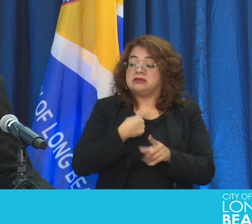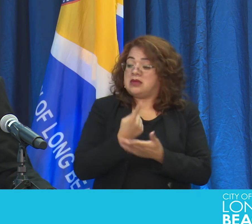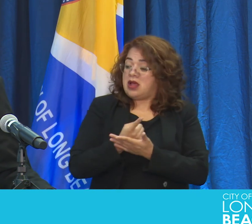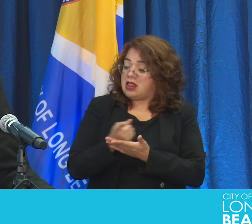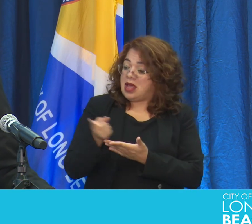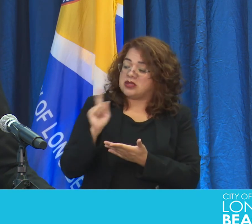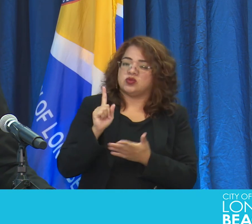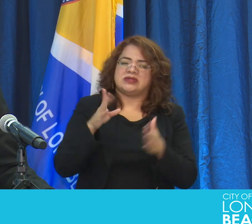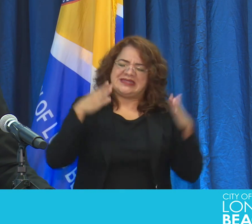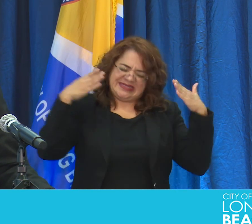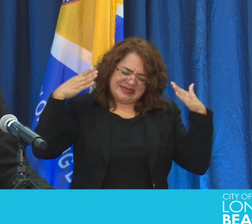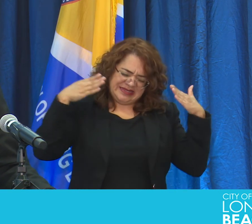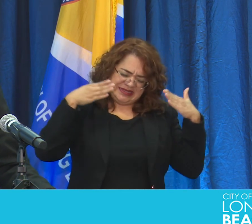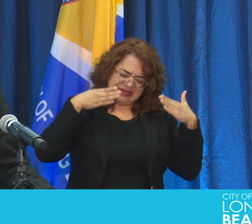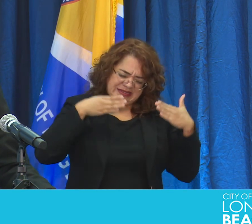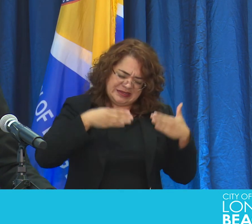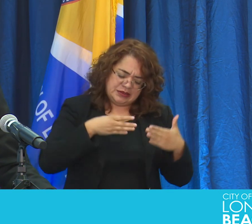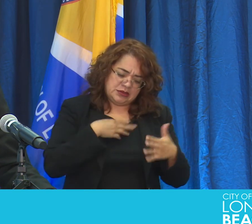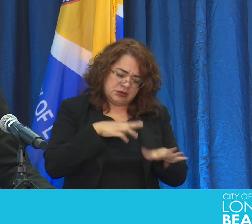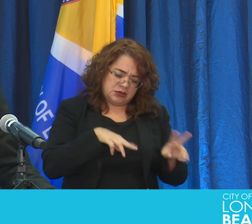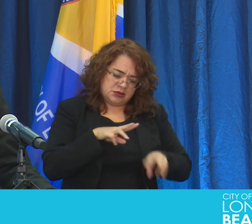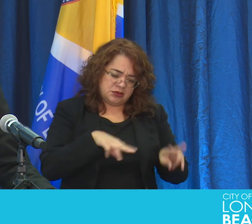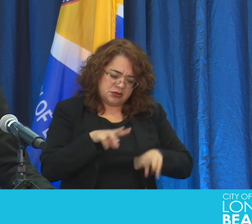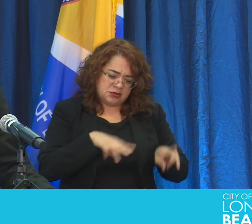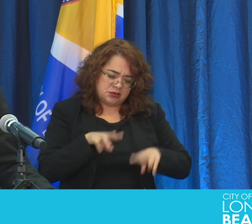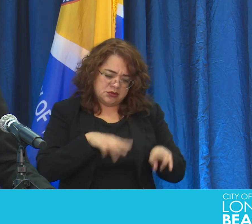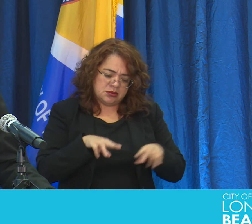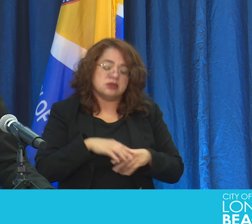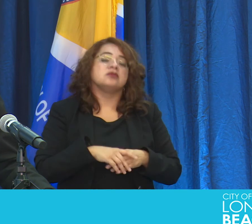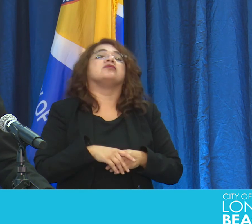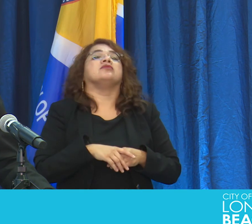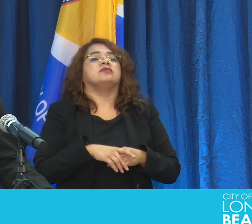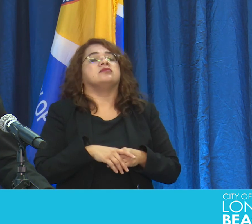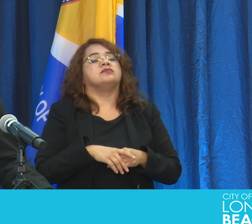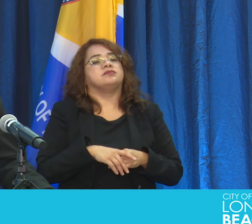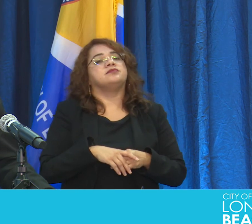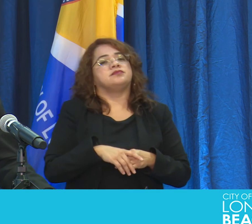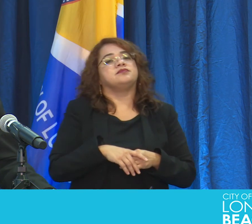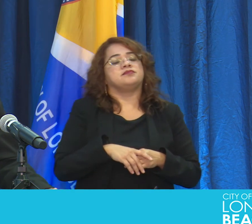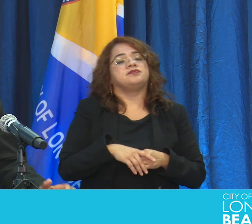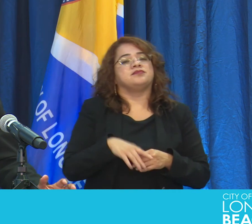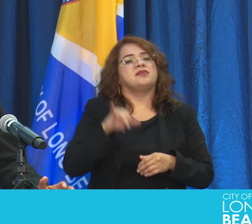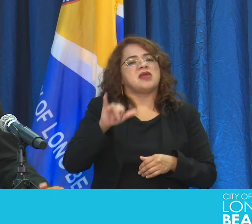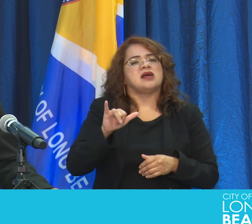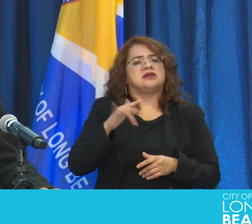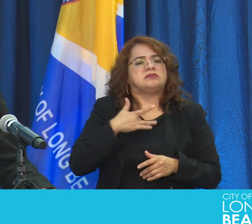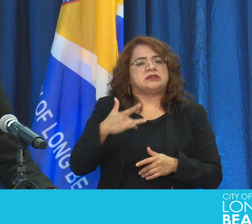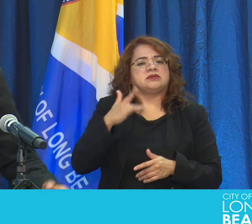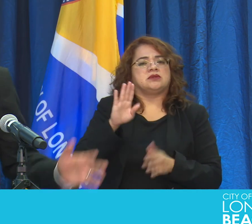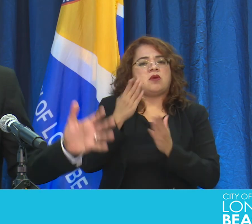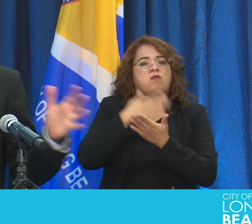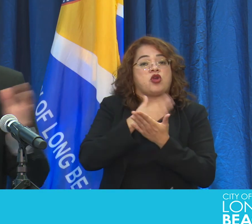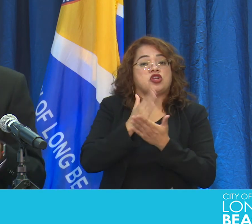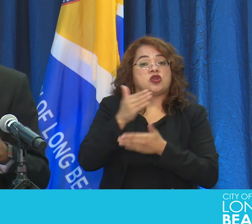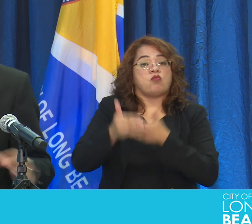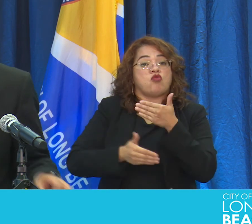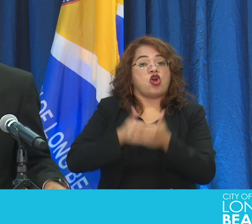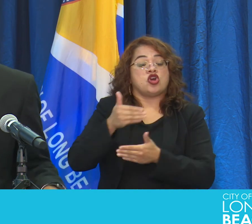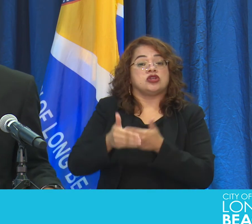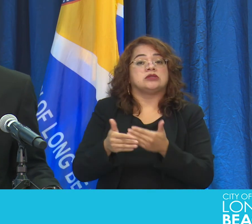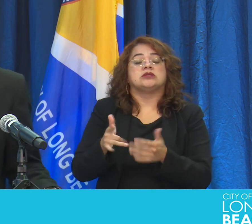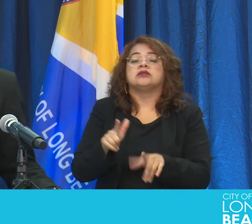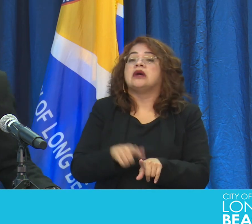week. It's been typically the budget process for the staff and for me is longer, but it's been kind